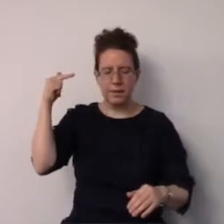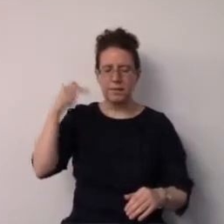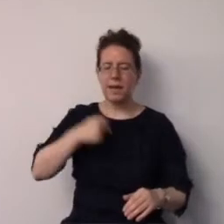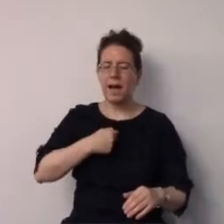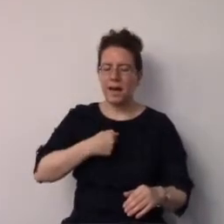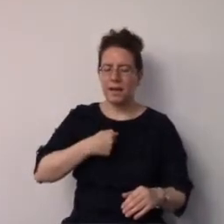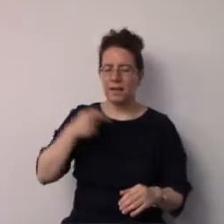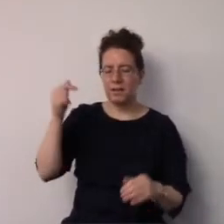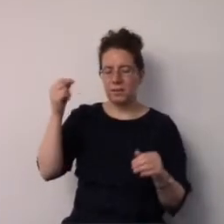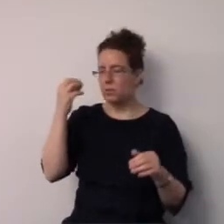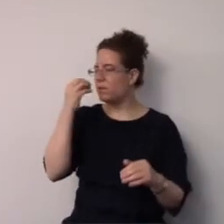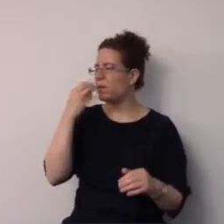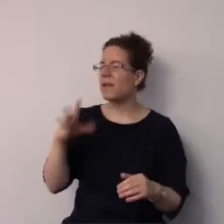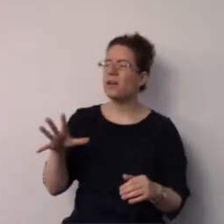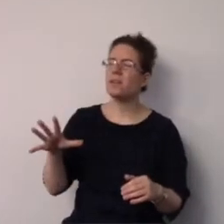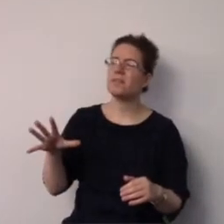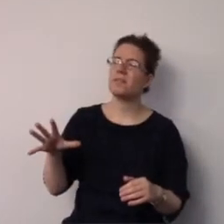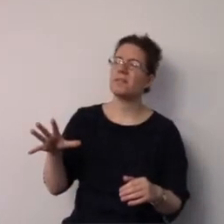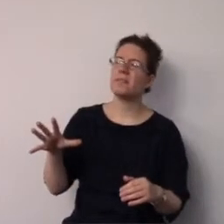him.